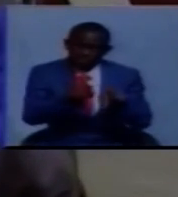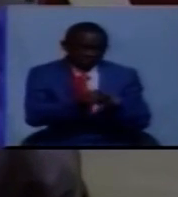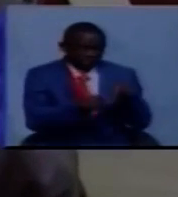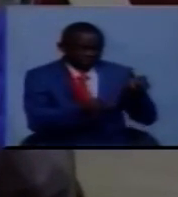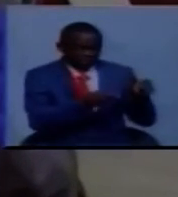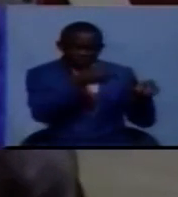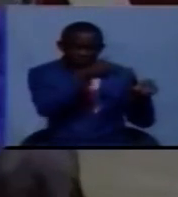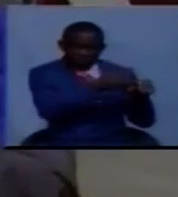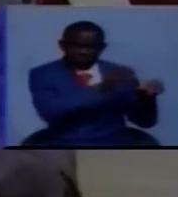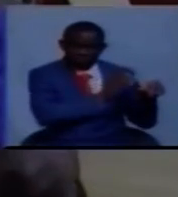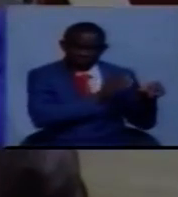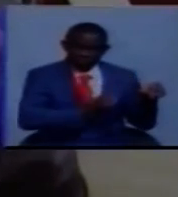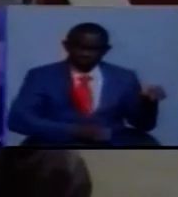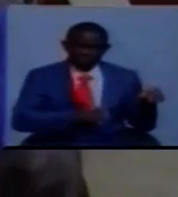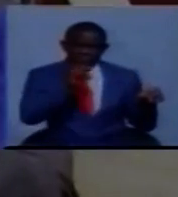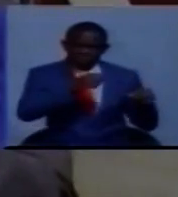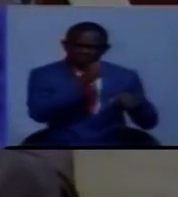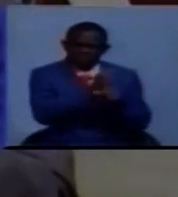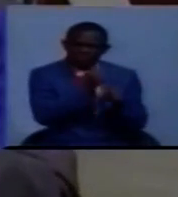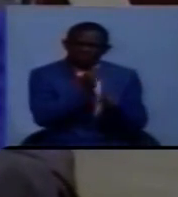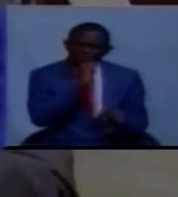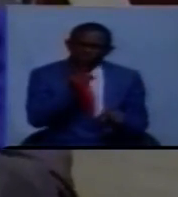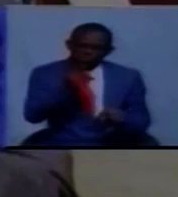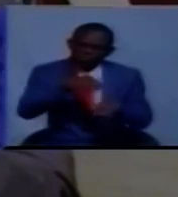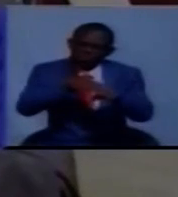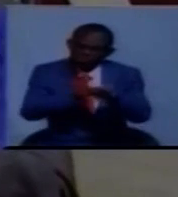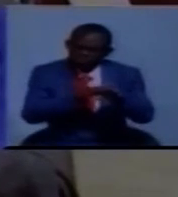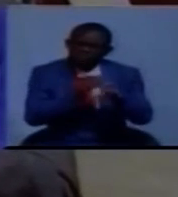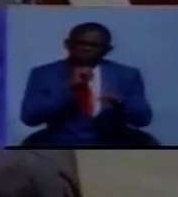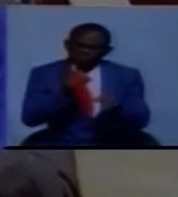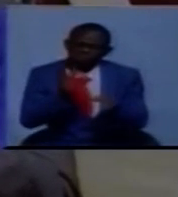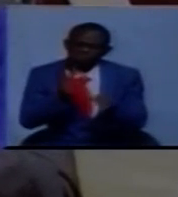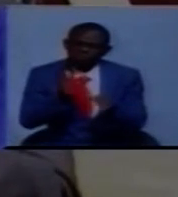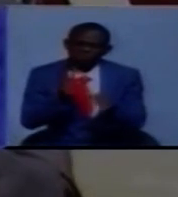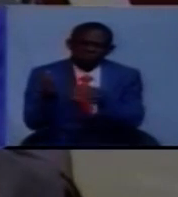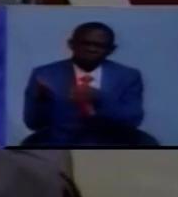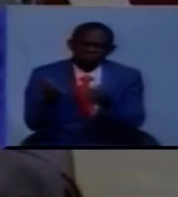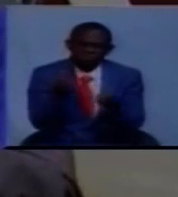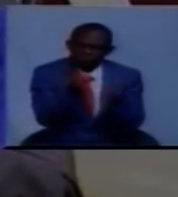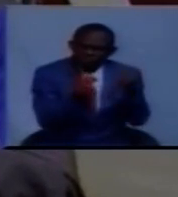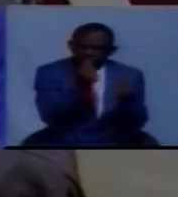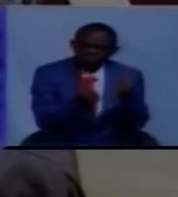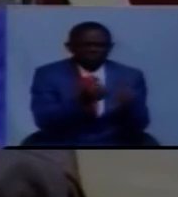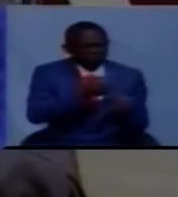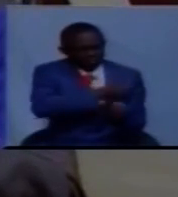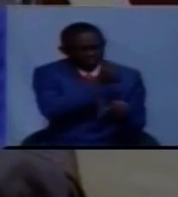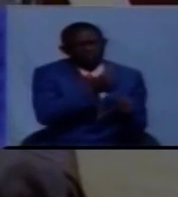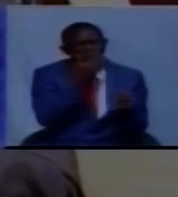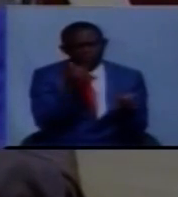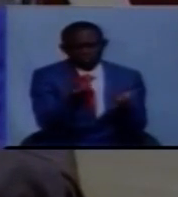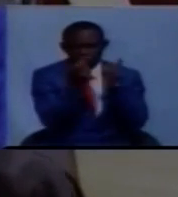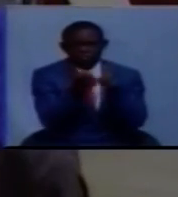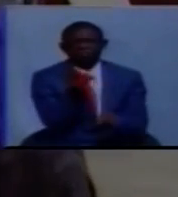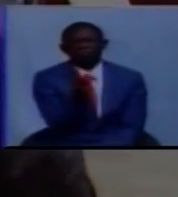So between these two, we shall have to hold one of them accountable for what happens if there is